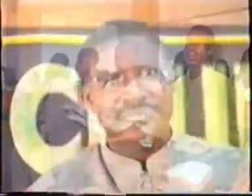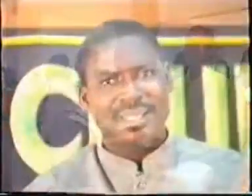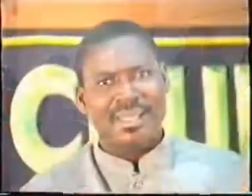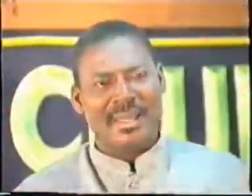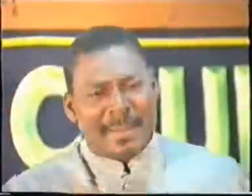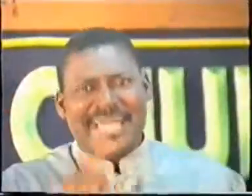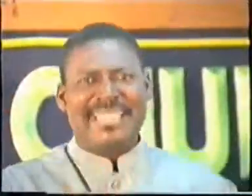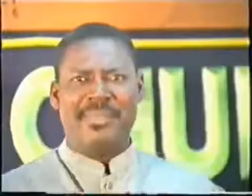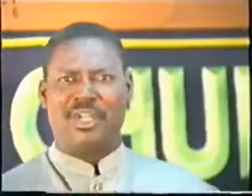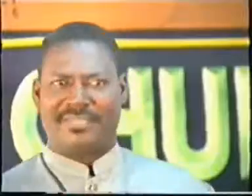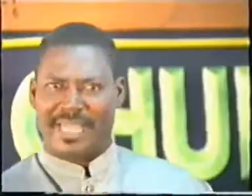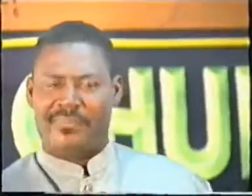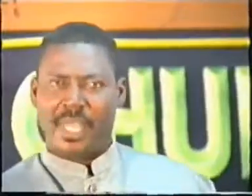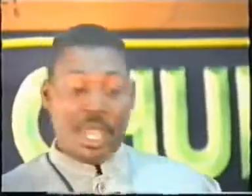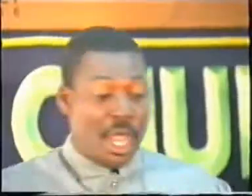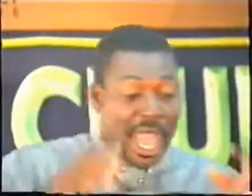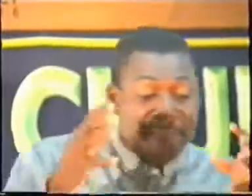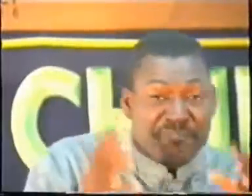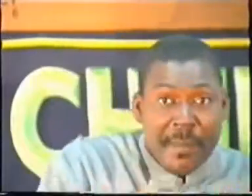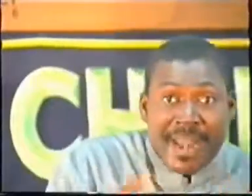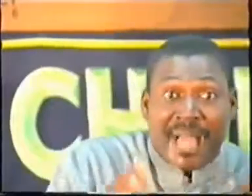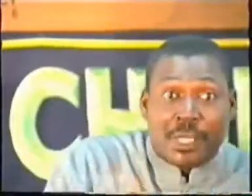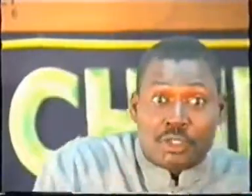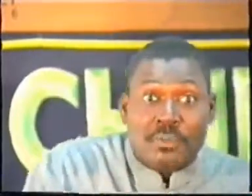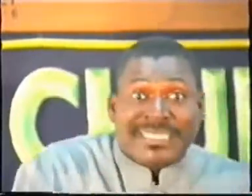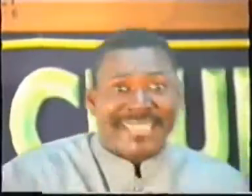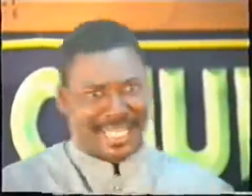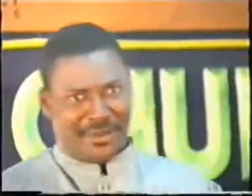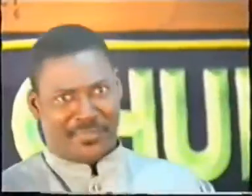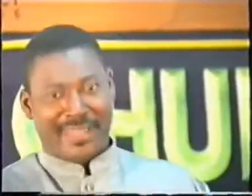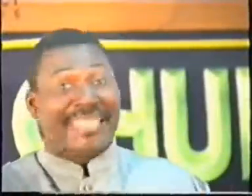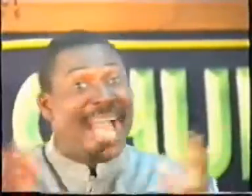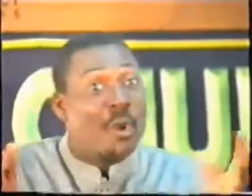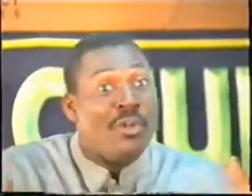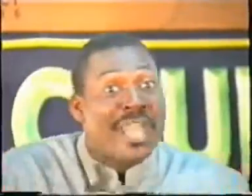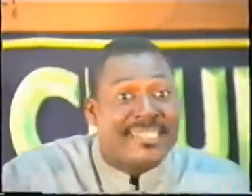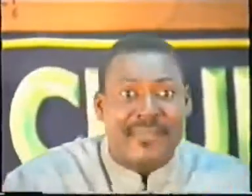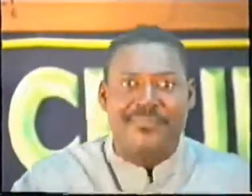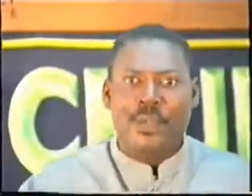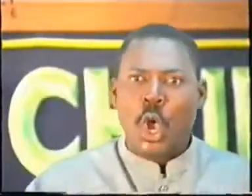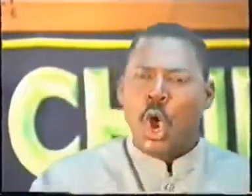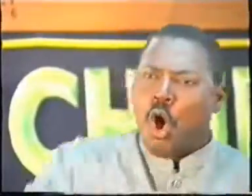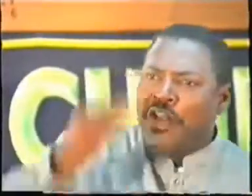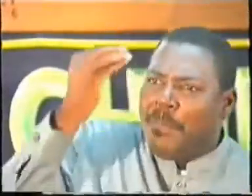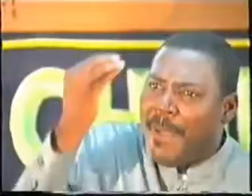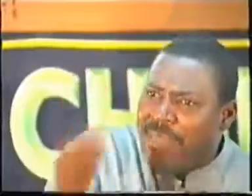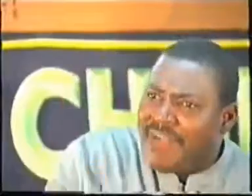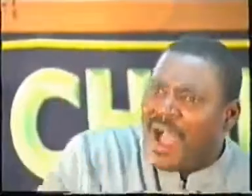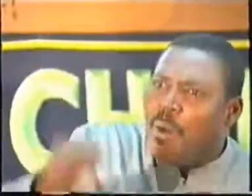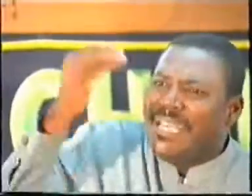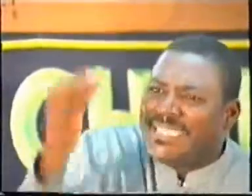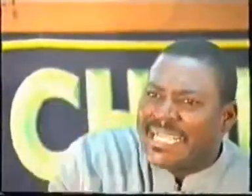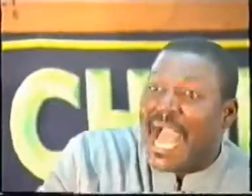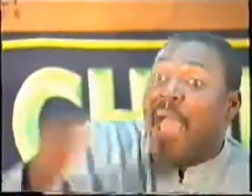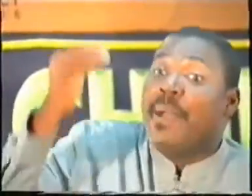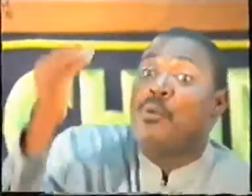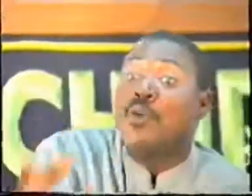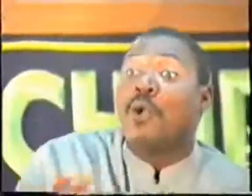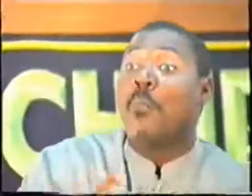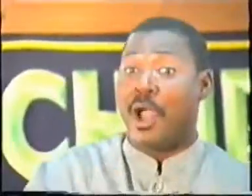judaism ma menka sɛ menkyerɛ wo sɛ afiri berɛ a kristosom hyɛ aseɛ no adeɛ a yɛhunu yɛ ne sɛ onipa biara a wɔde ne